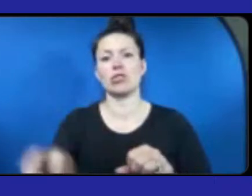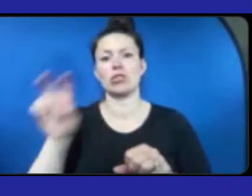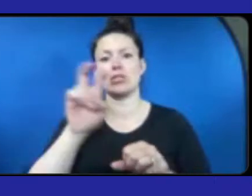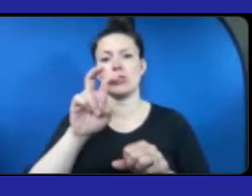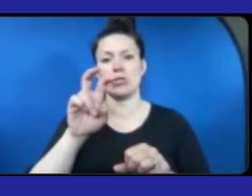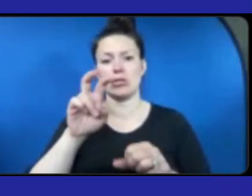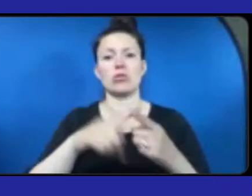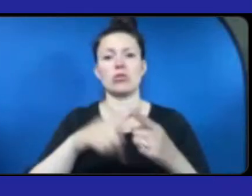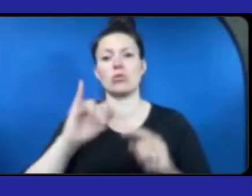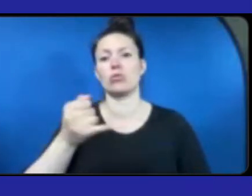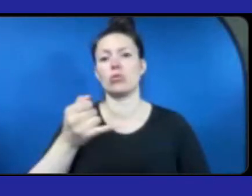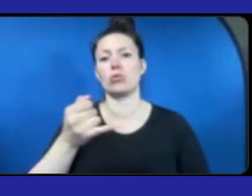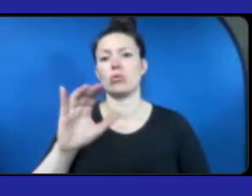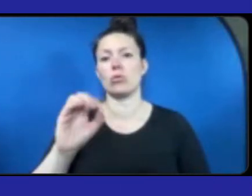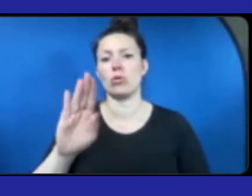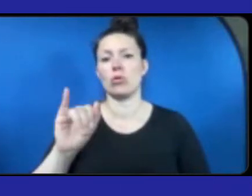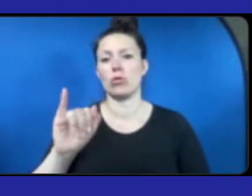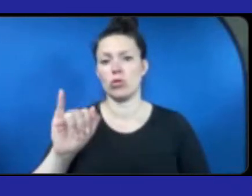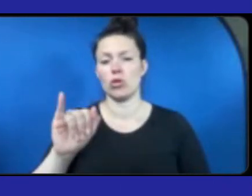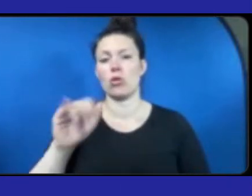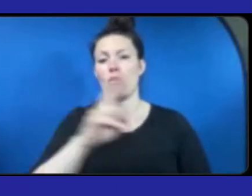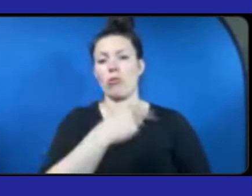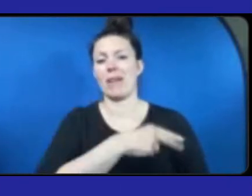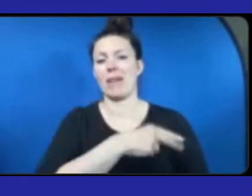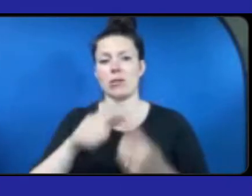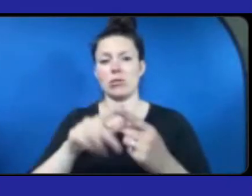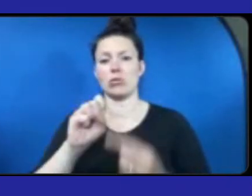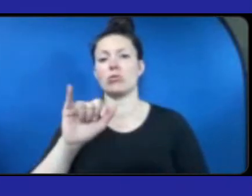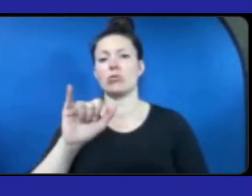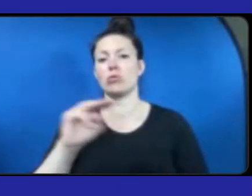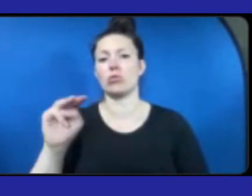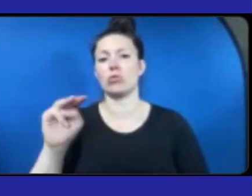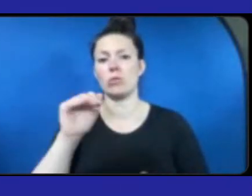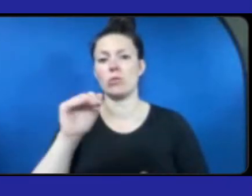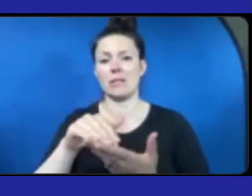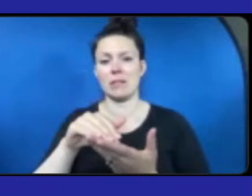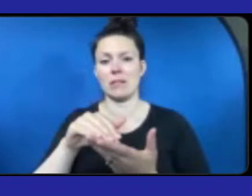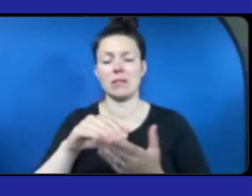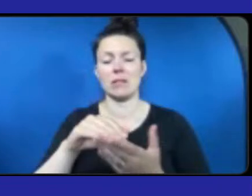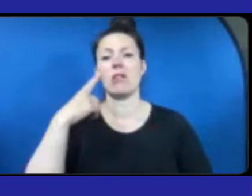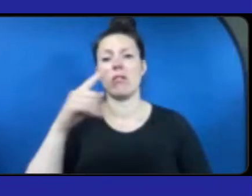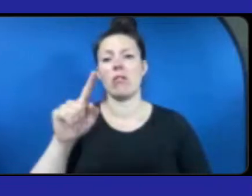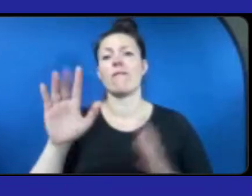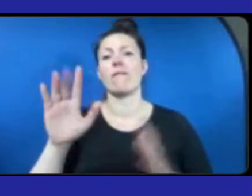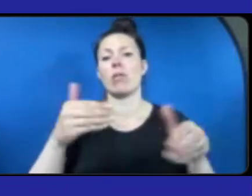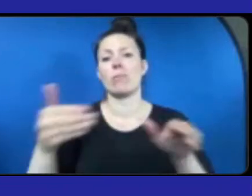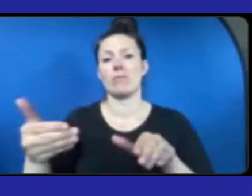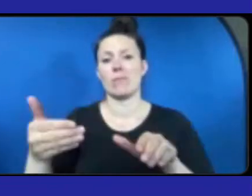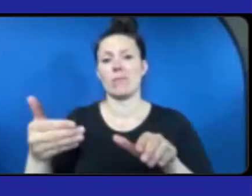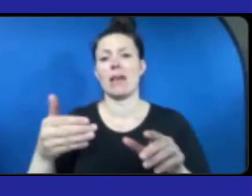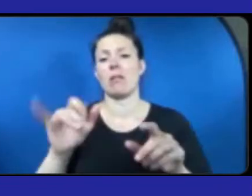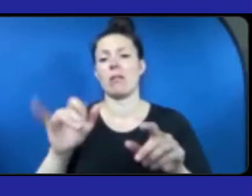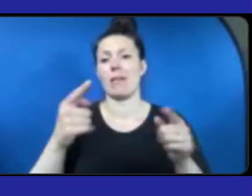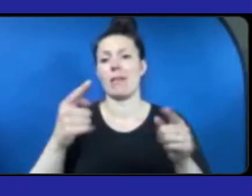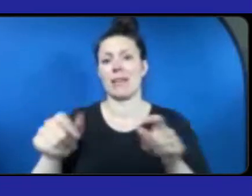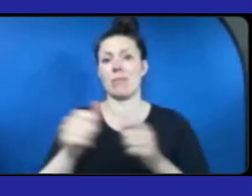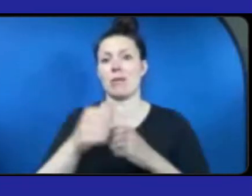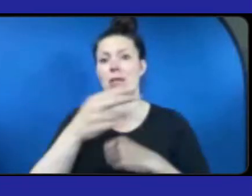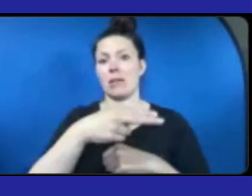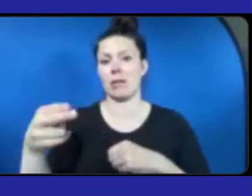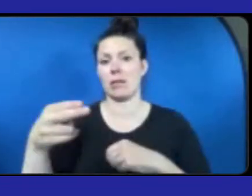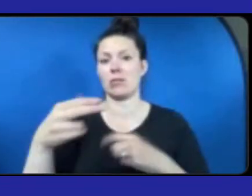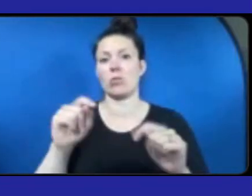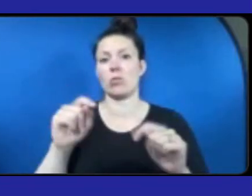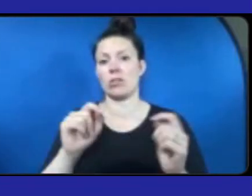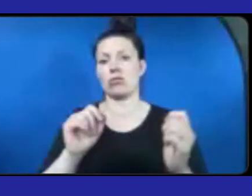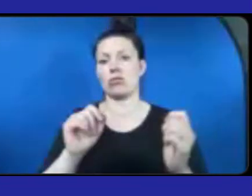to Jacobi Hospital to the SIM Center, following up on maternal mortality and the work that we're doing within H&H to